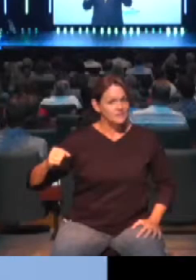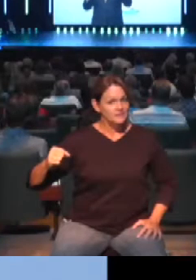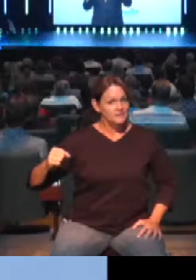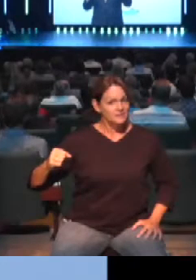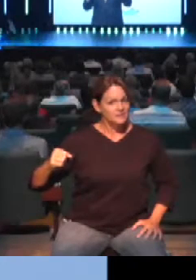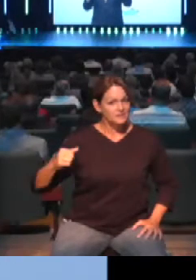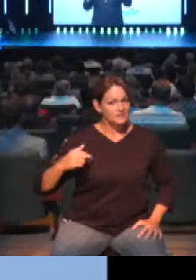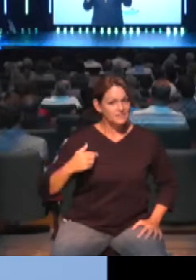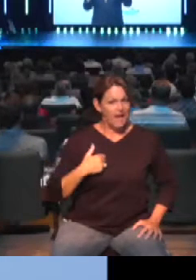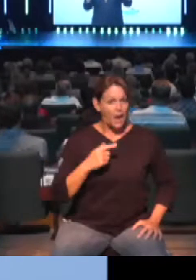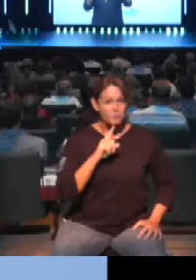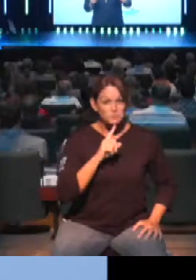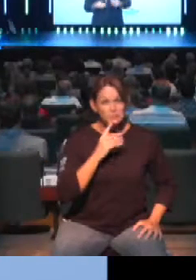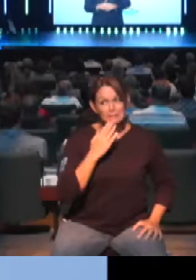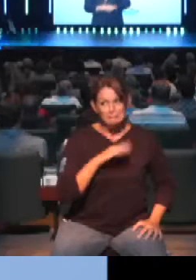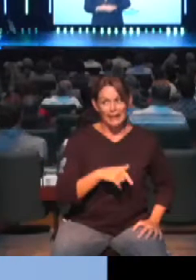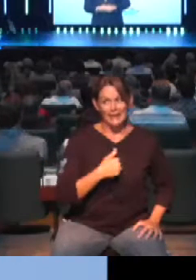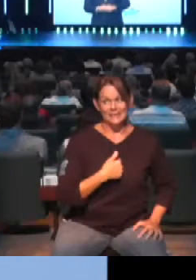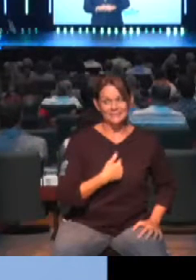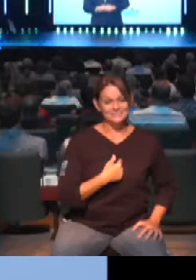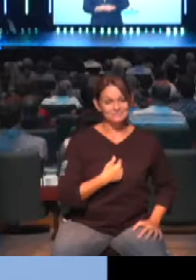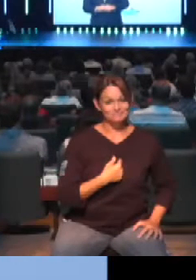And Daddy was a very, very bad man.